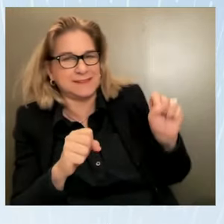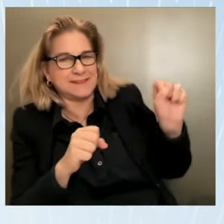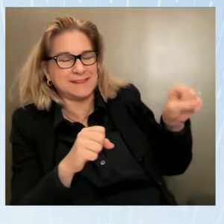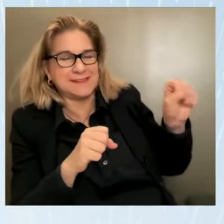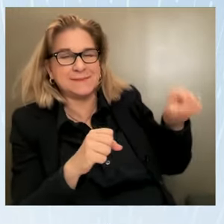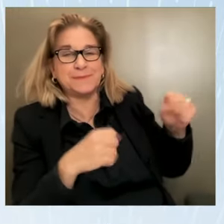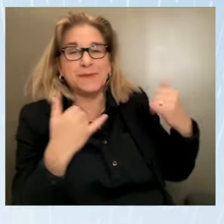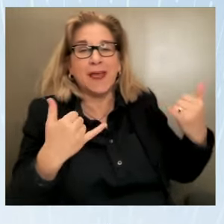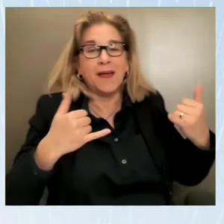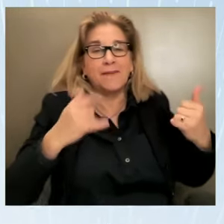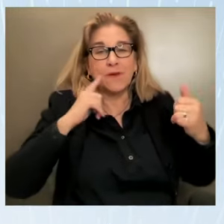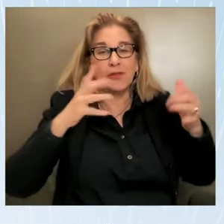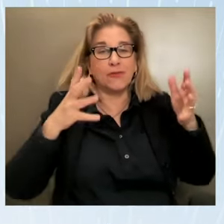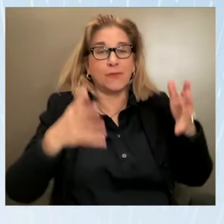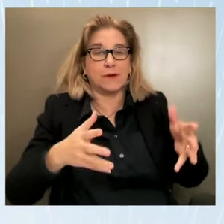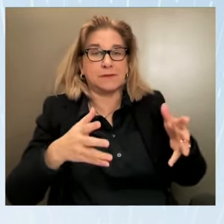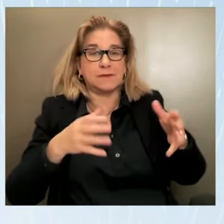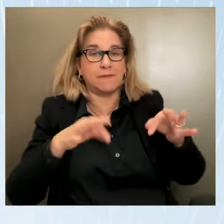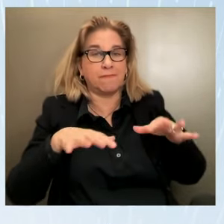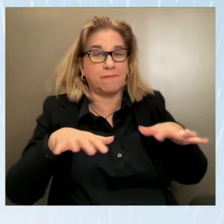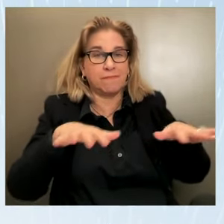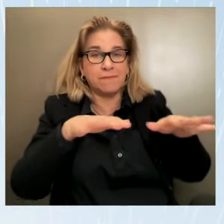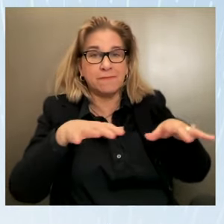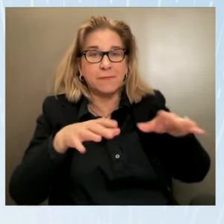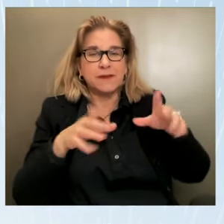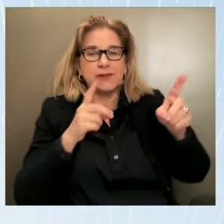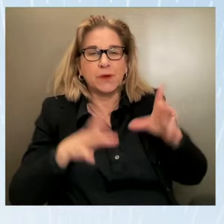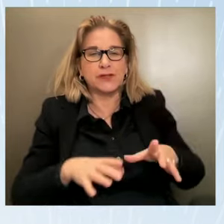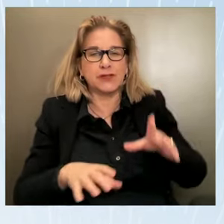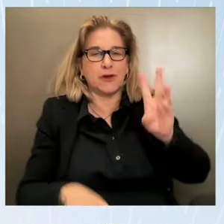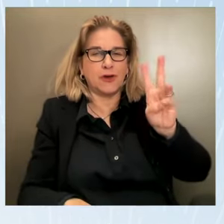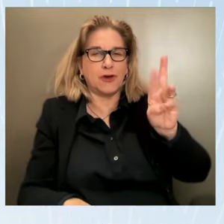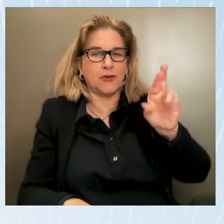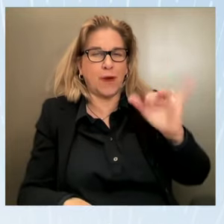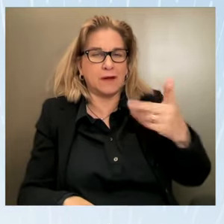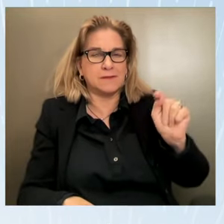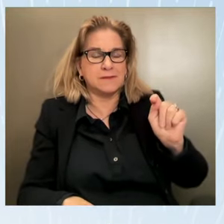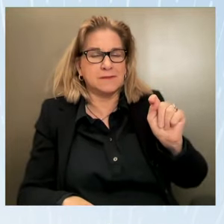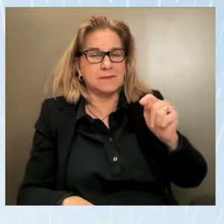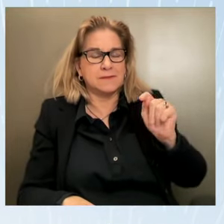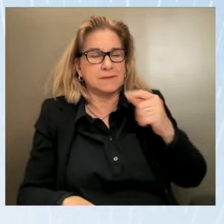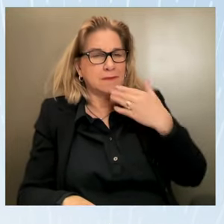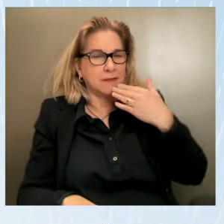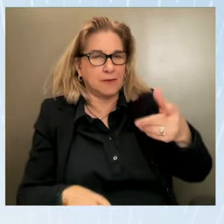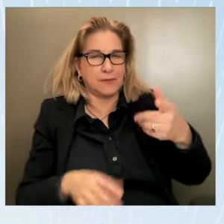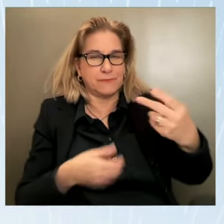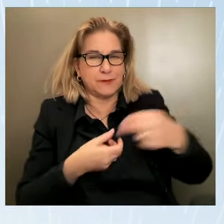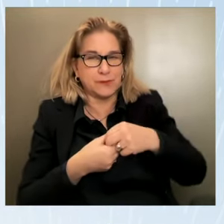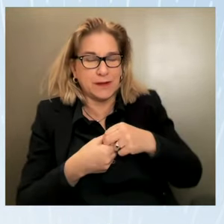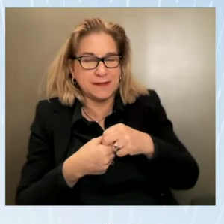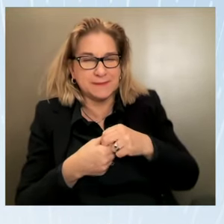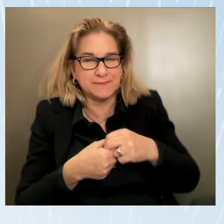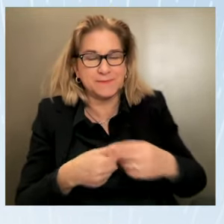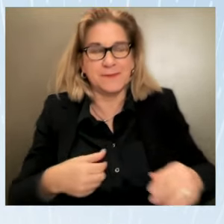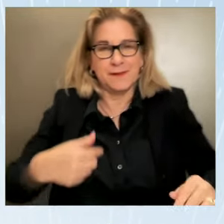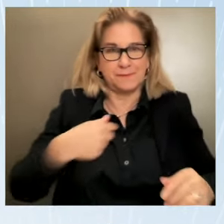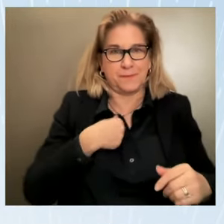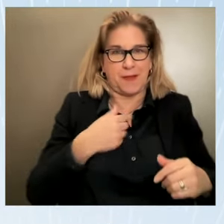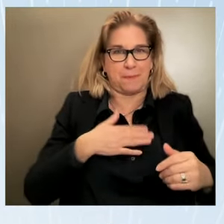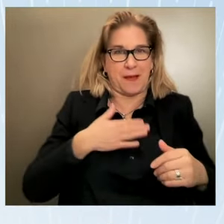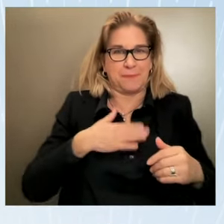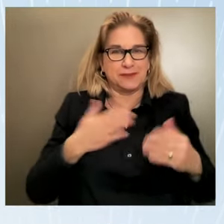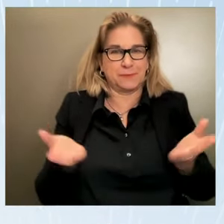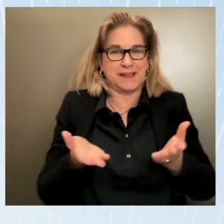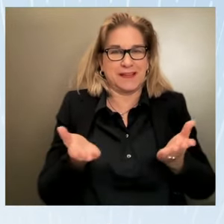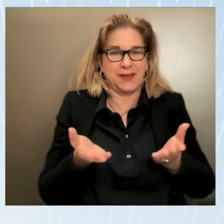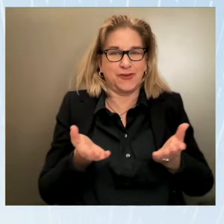to you. Thank you, Mr. Secretary. I appreciate the opportunity to be with all of you to talk about such a compelling issue. Human